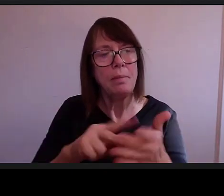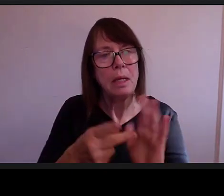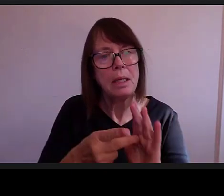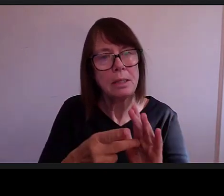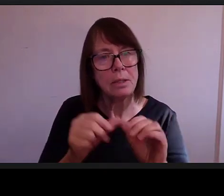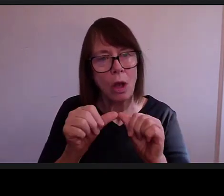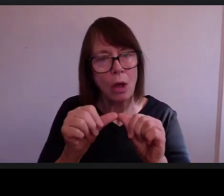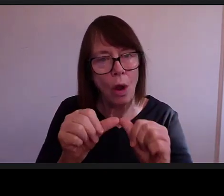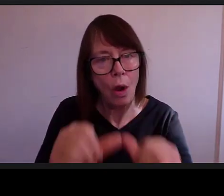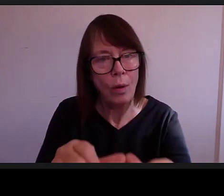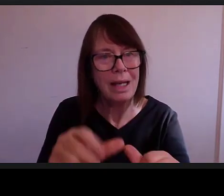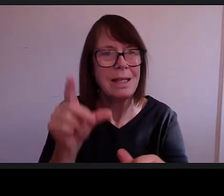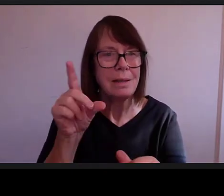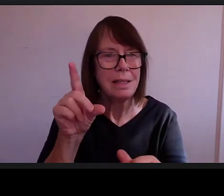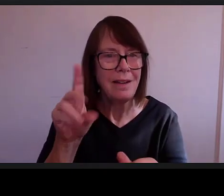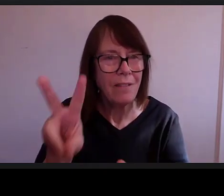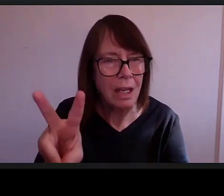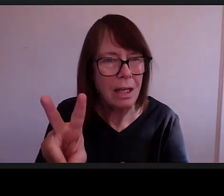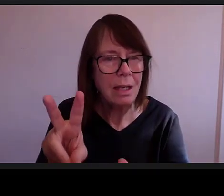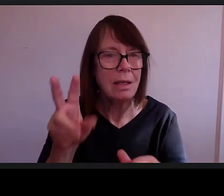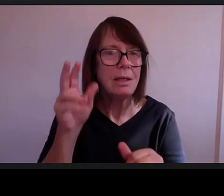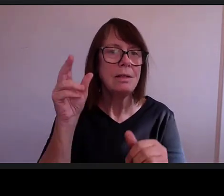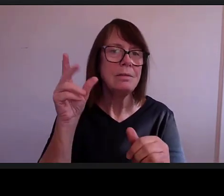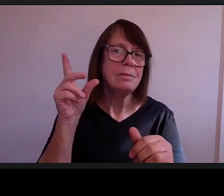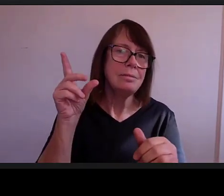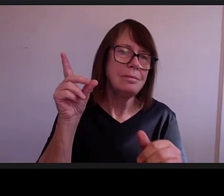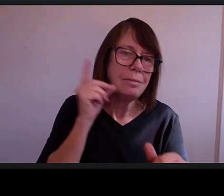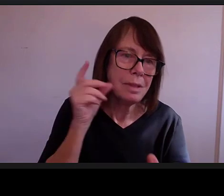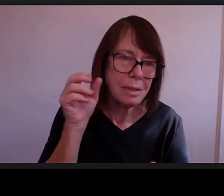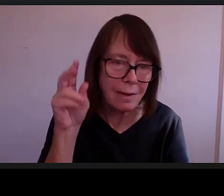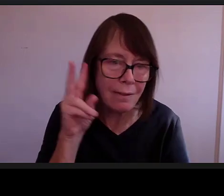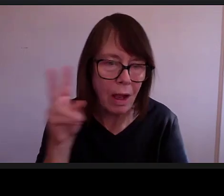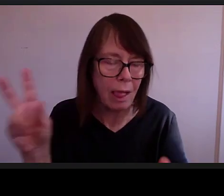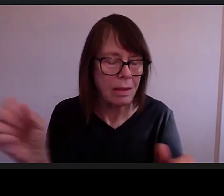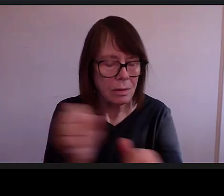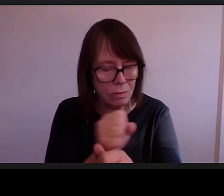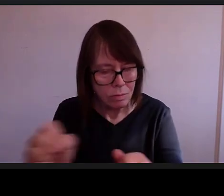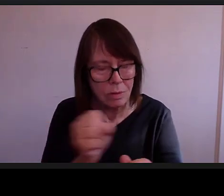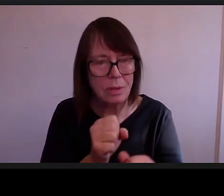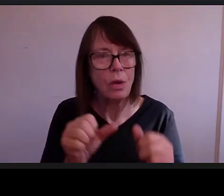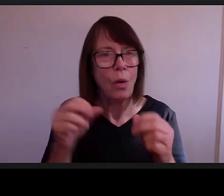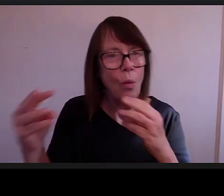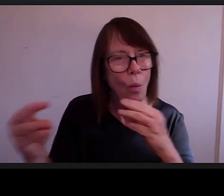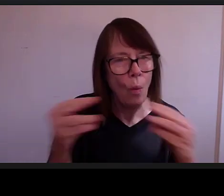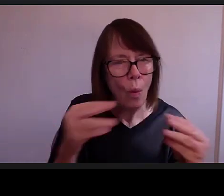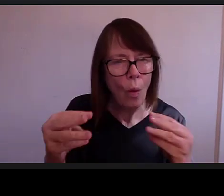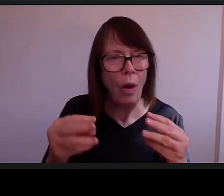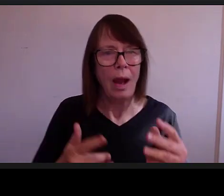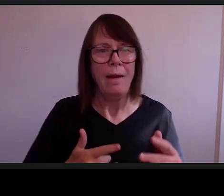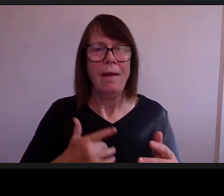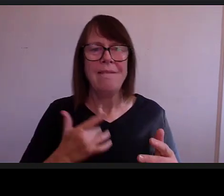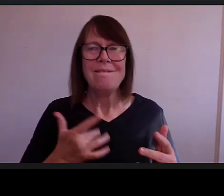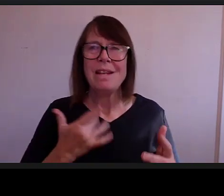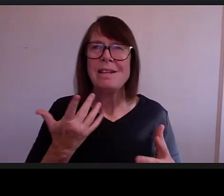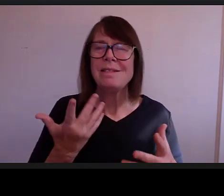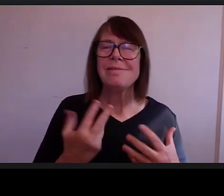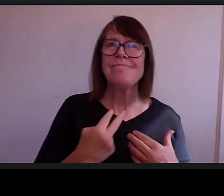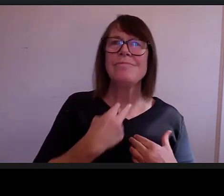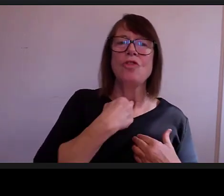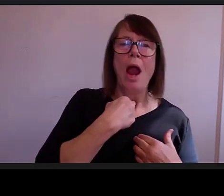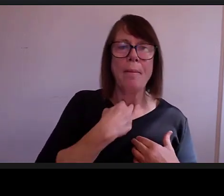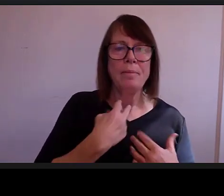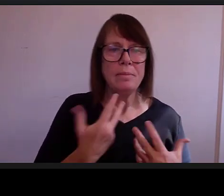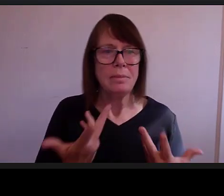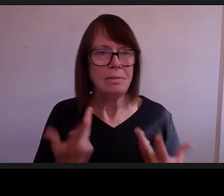as domestic violence, war, or ongoing betrayal, and it often involves feeling trapped both emotionally and